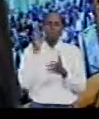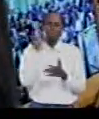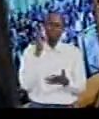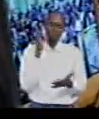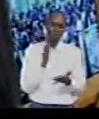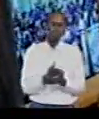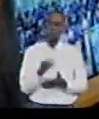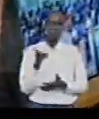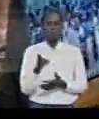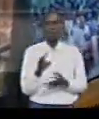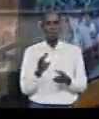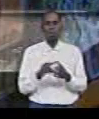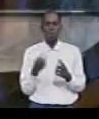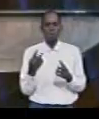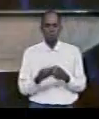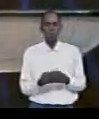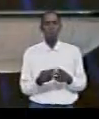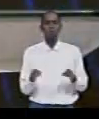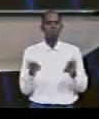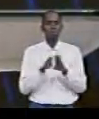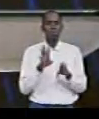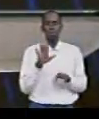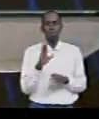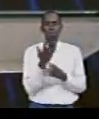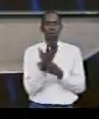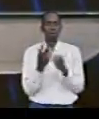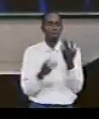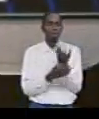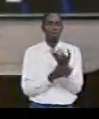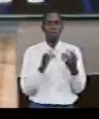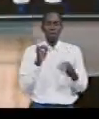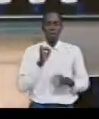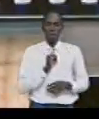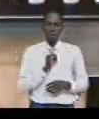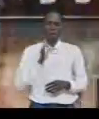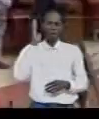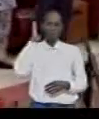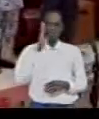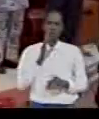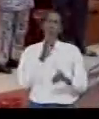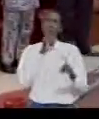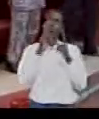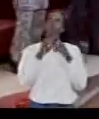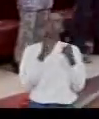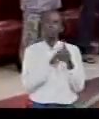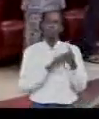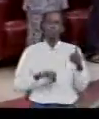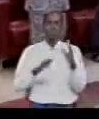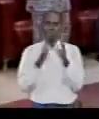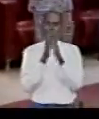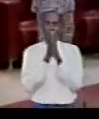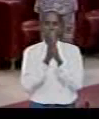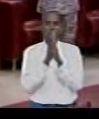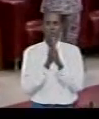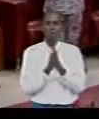or muscle your mouth. I will tell the Lord.